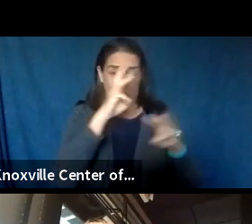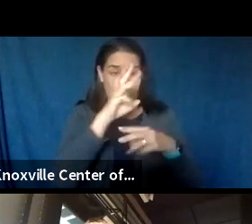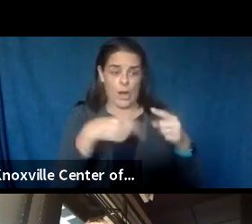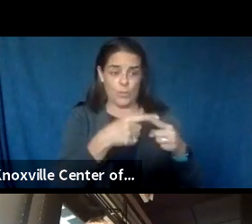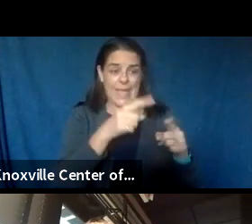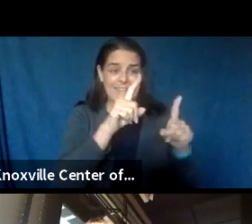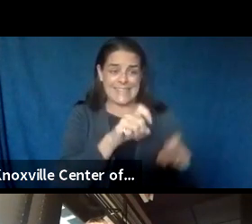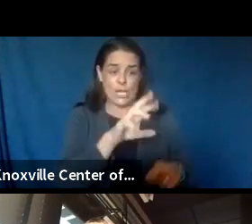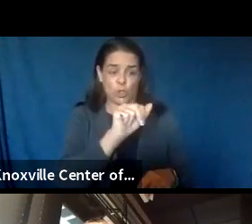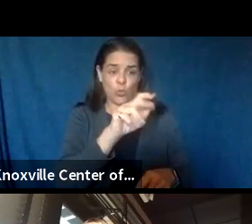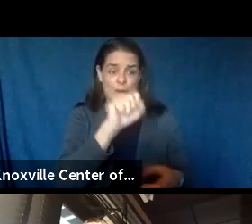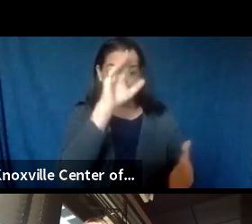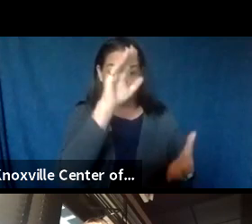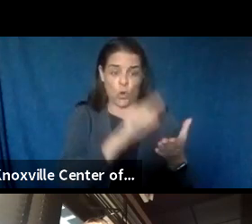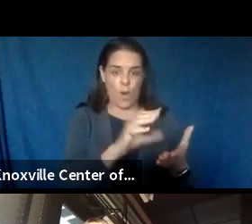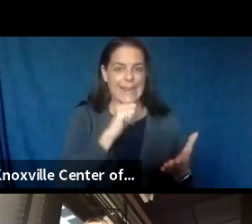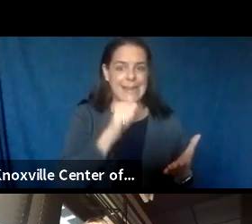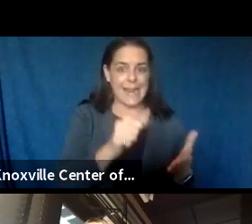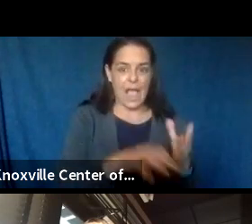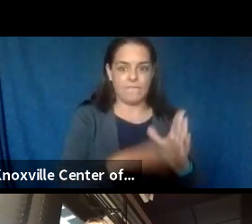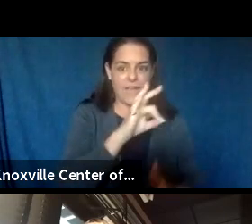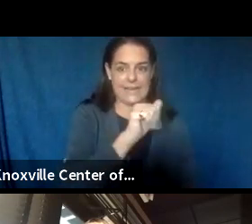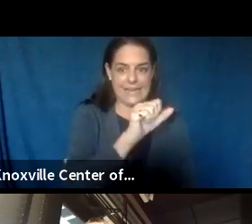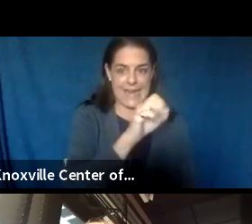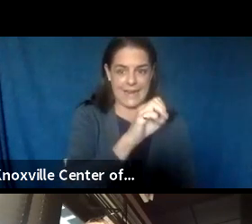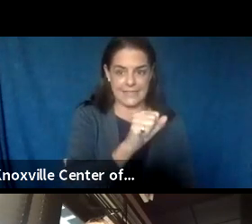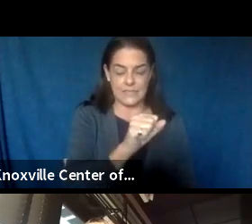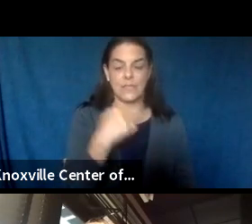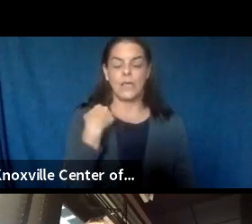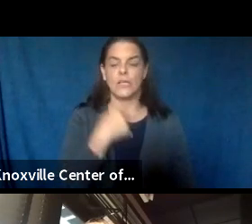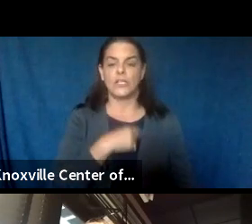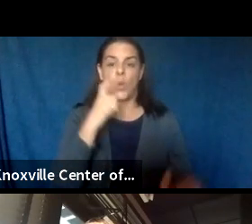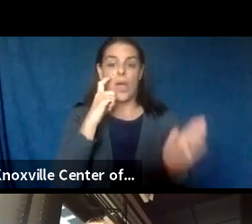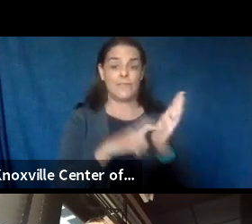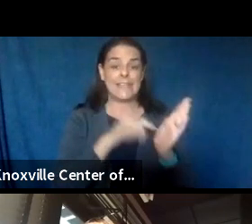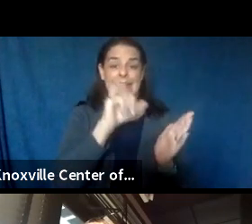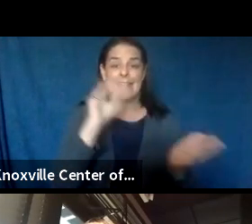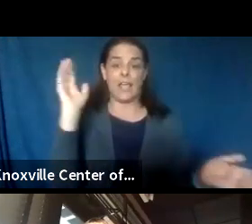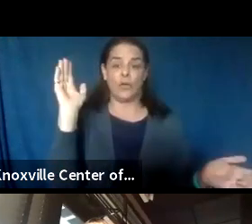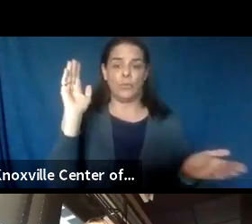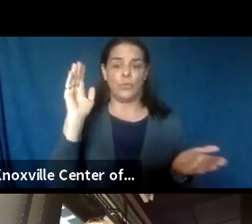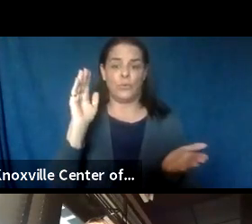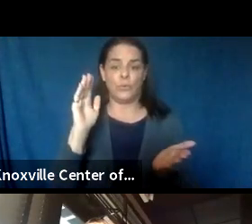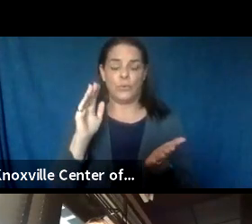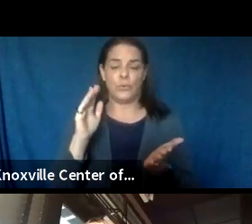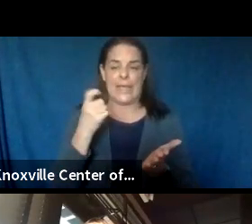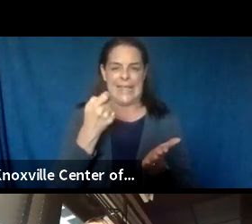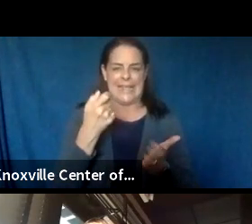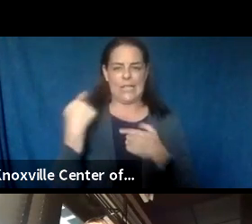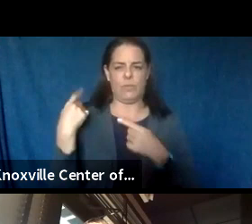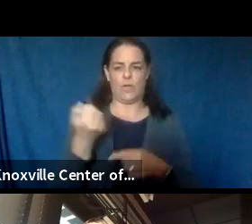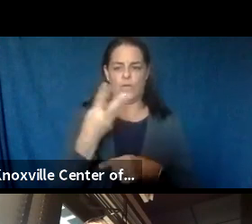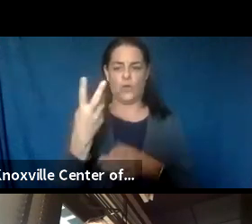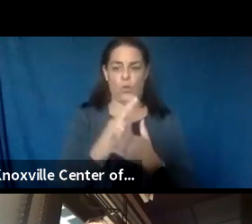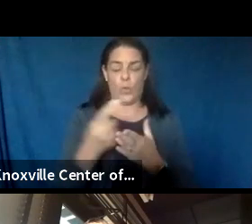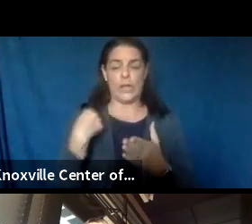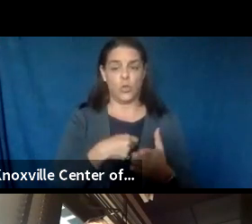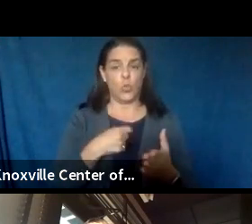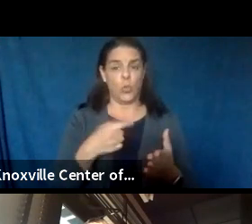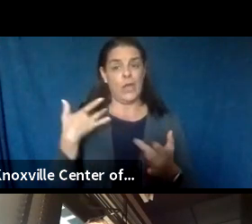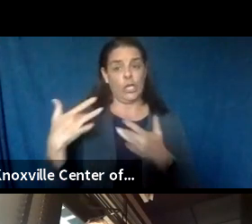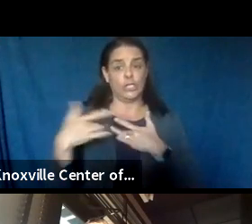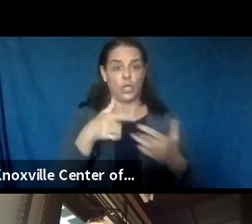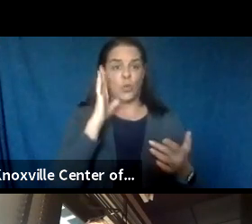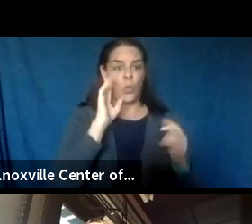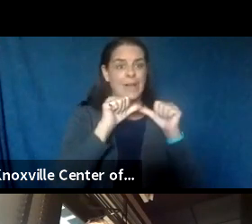going down and not finding cases. So we've seen that trending down a little bit over the last few weeks, and we're concerned it will continue to trend